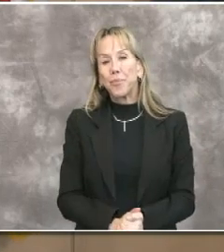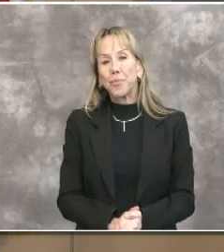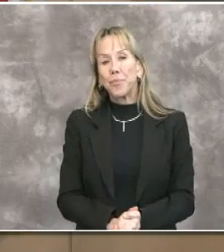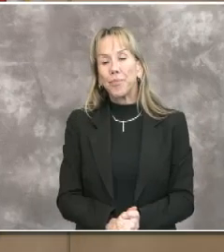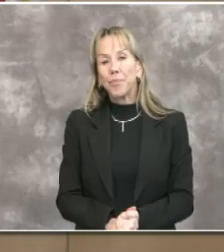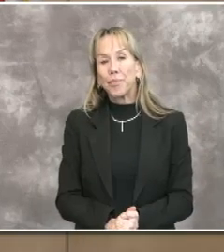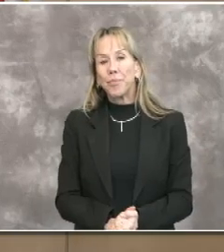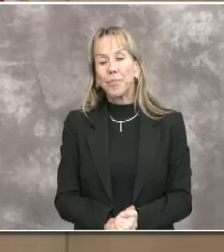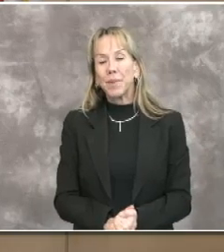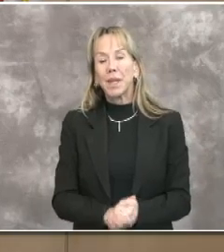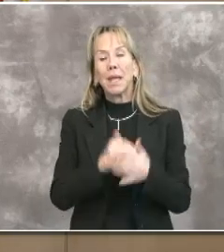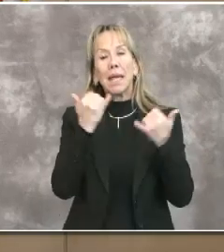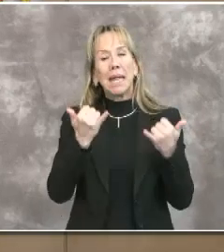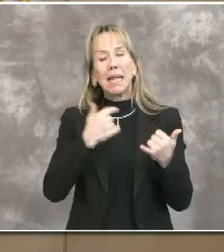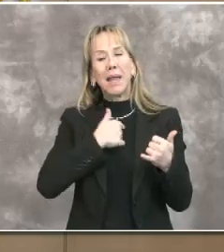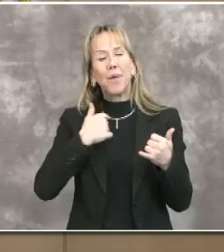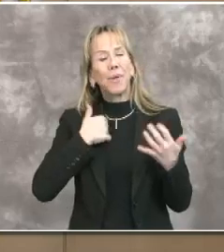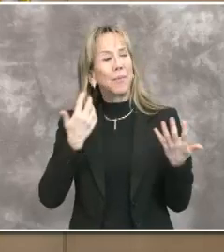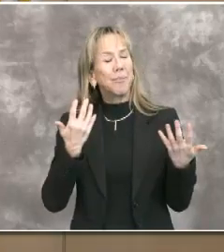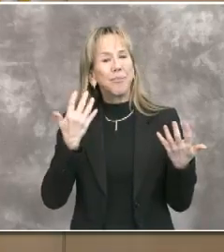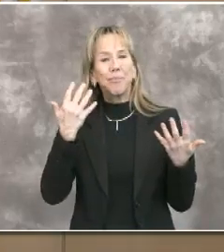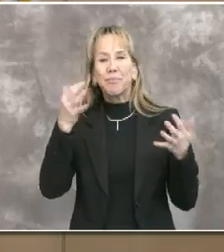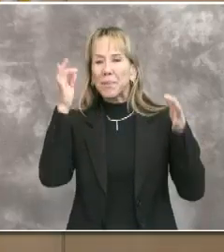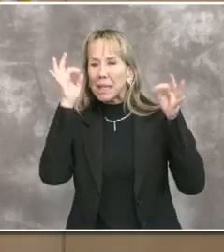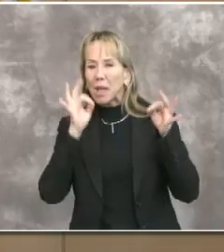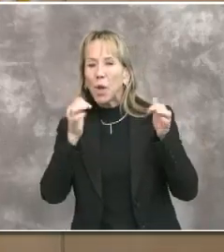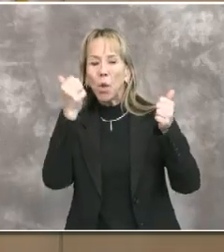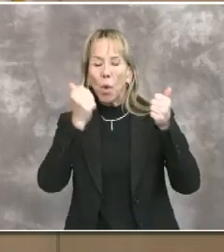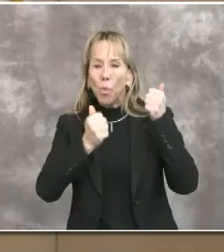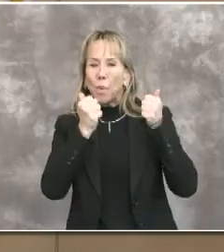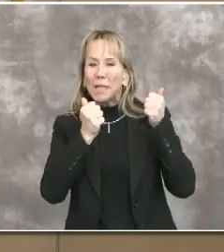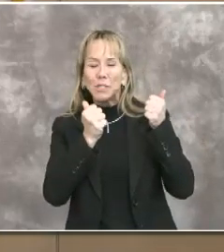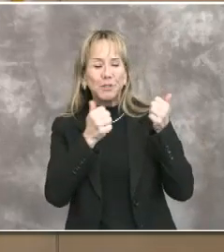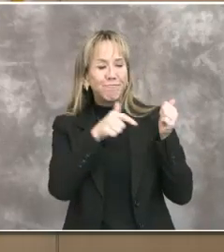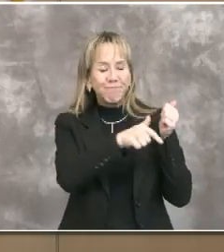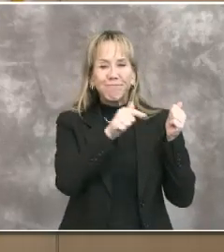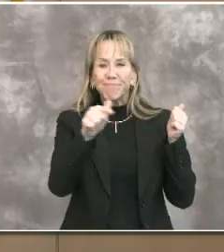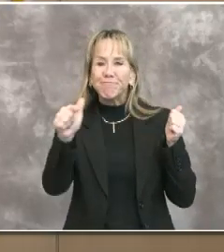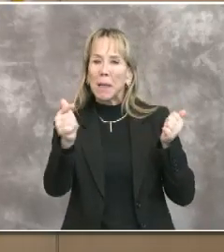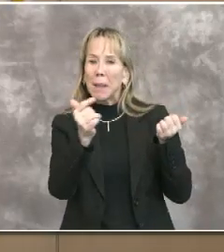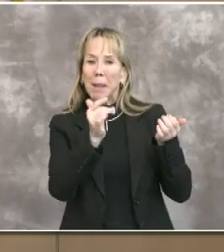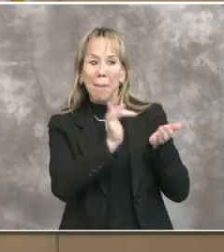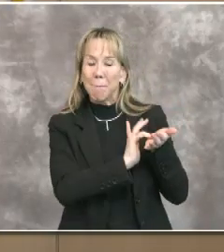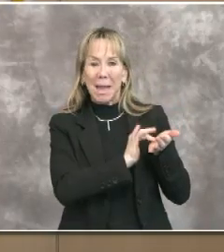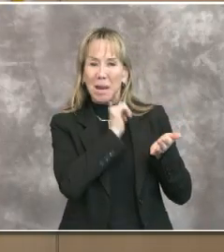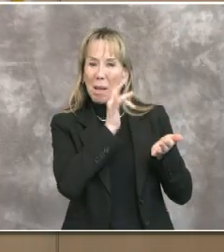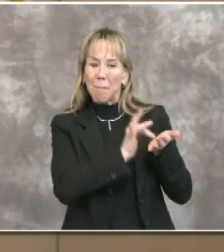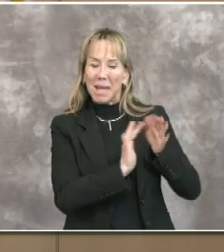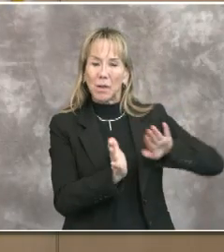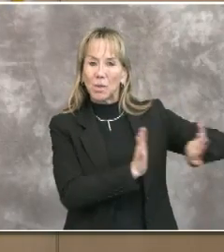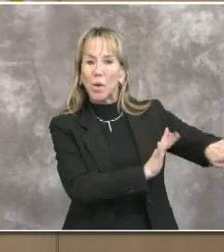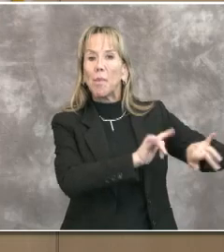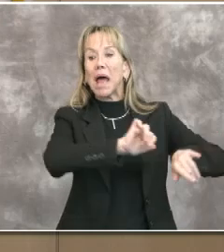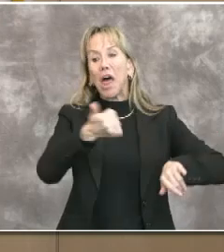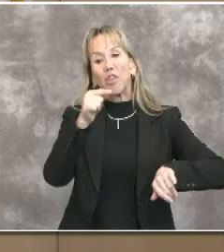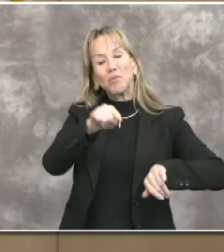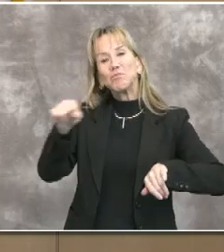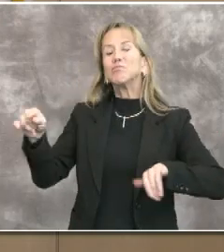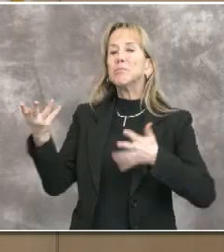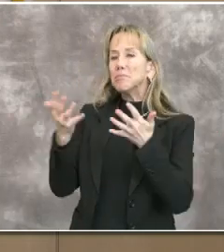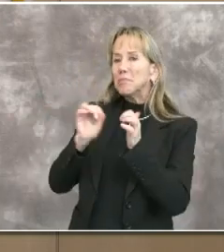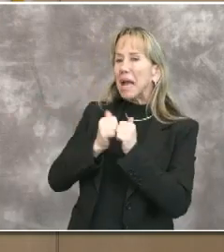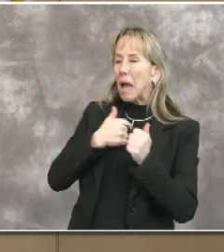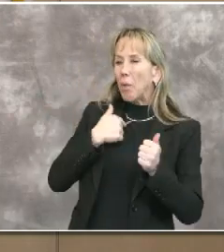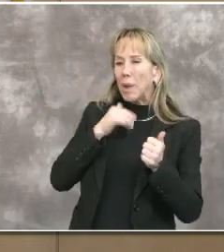As we decide on what non-pharmaceutical interventions that we will dial back on, our decisions must be